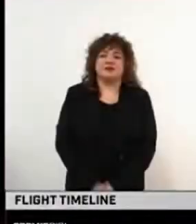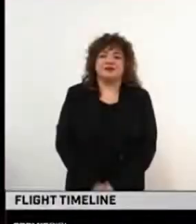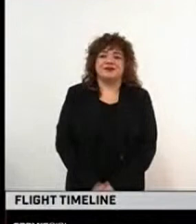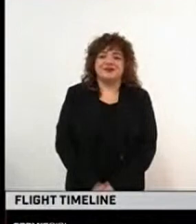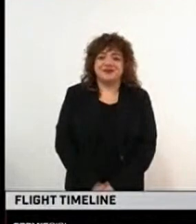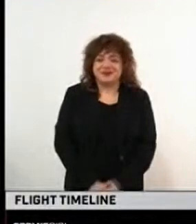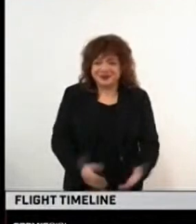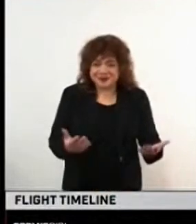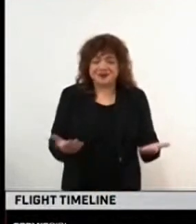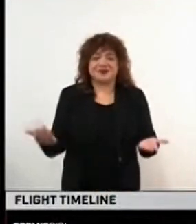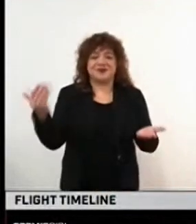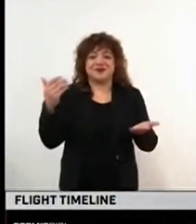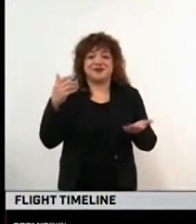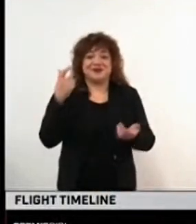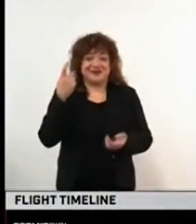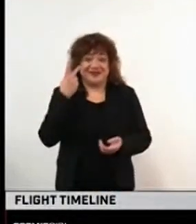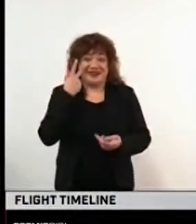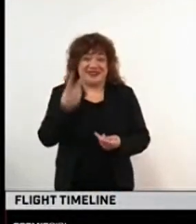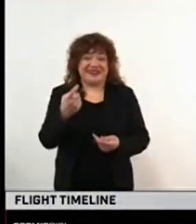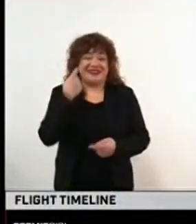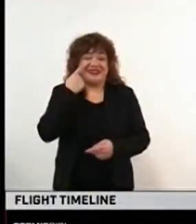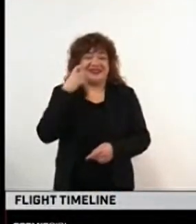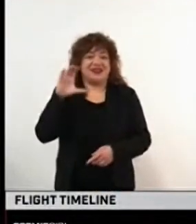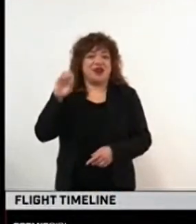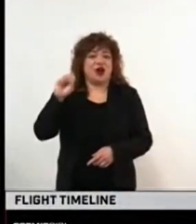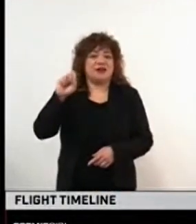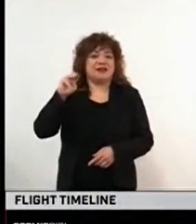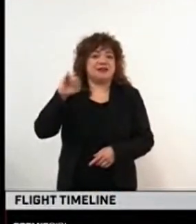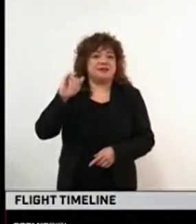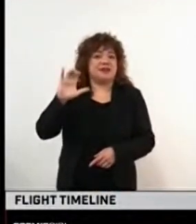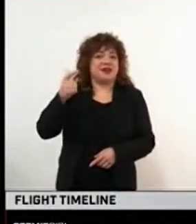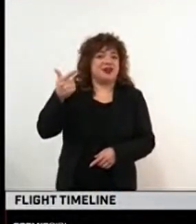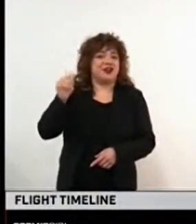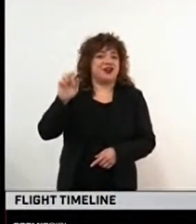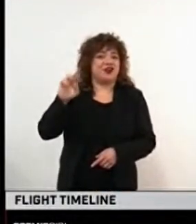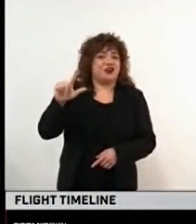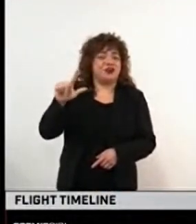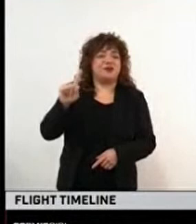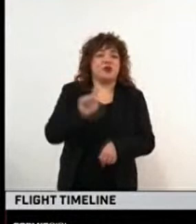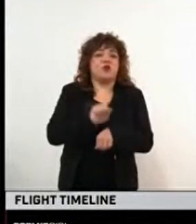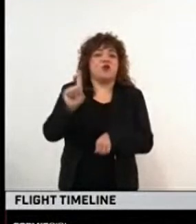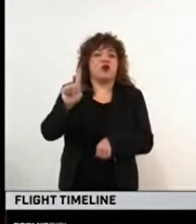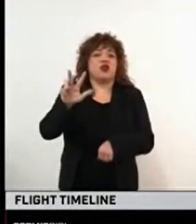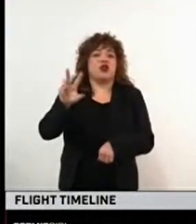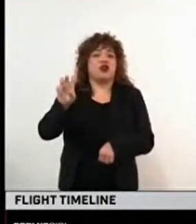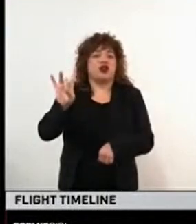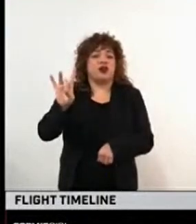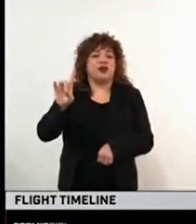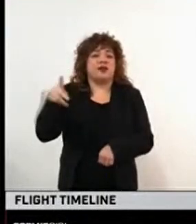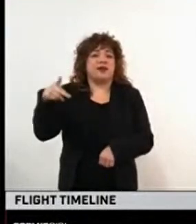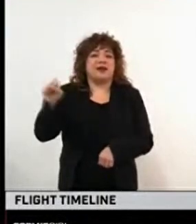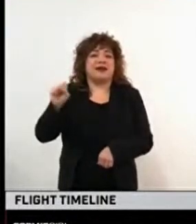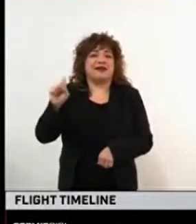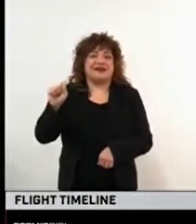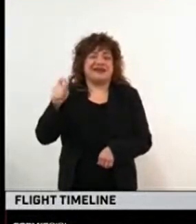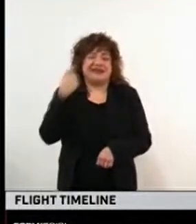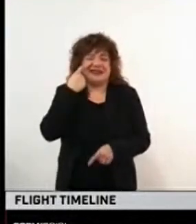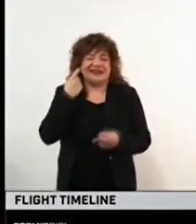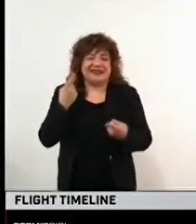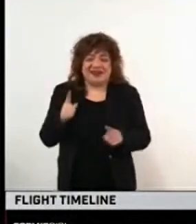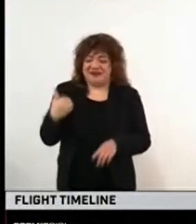So once again, what we just saw was Cosmic Girl taking off. That actually happened at 1:38 PST, so that happened a little bit earlier today.